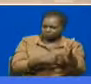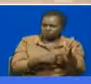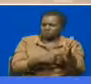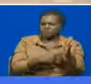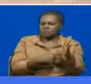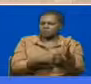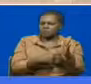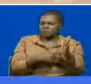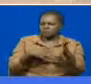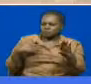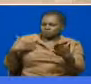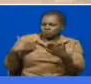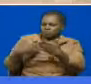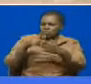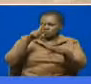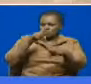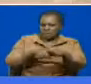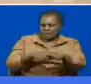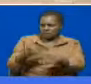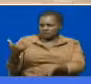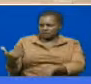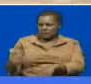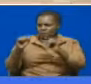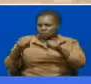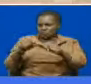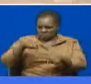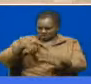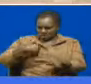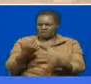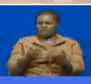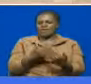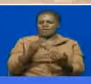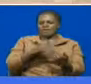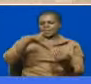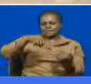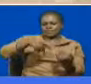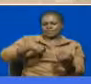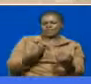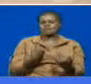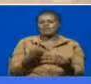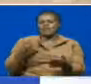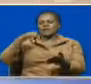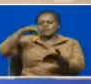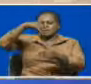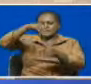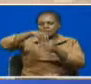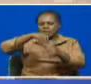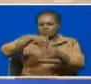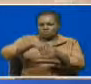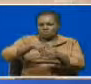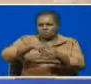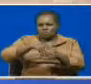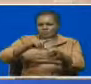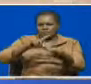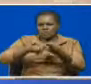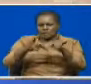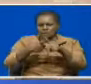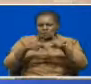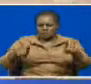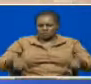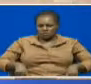child up to the time they can be able to fetch for themselves. And this includes the standards of